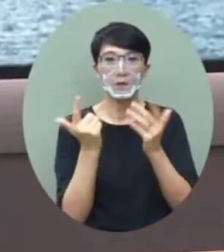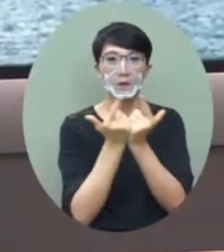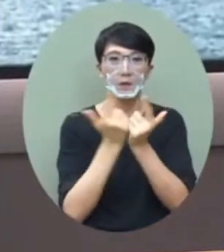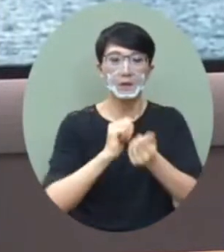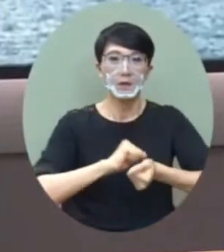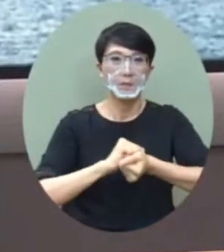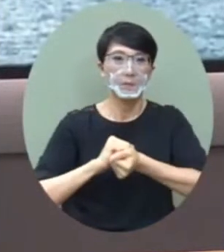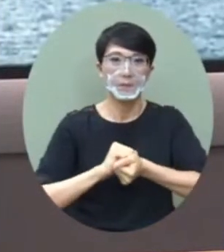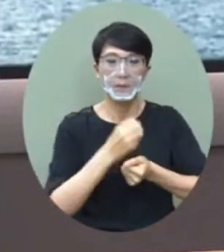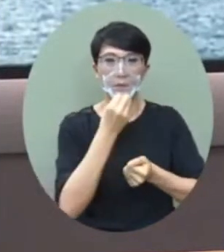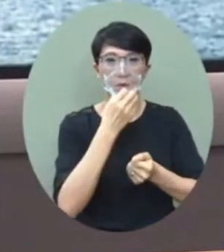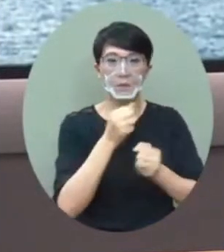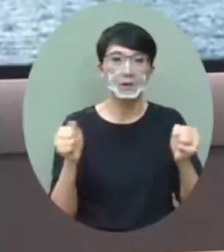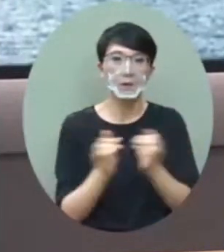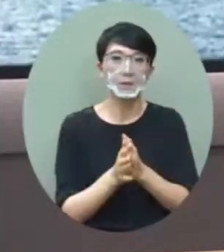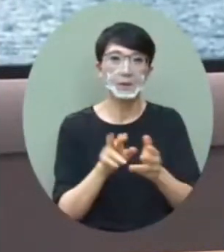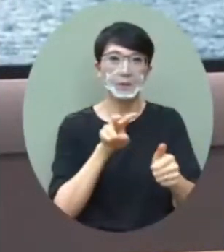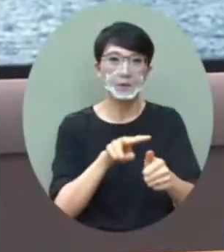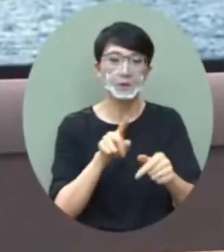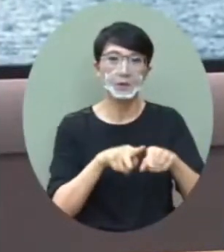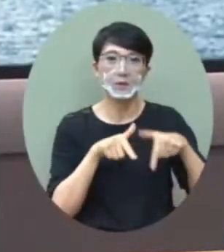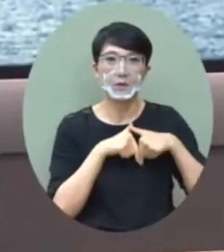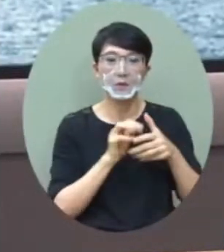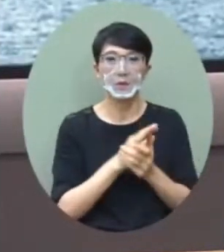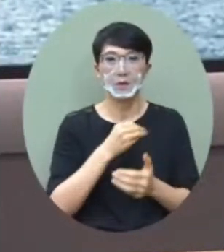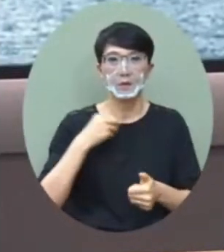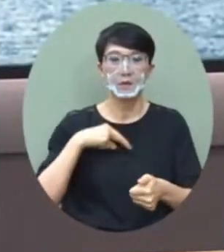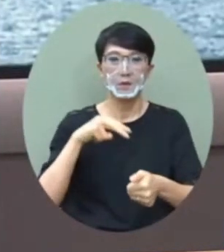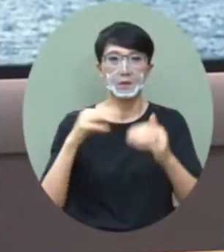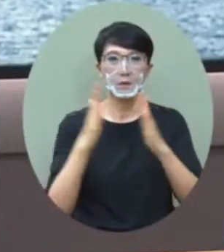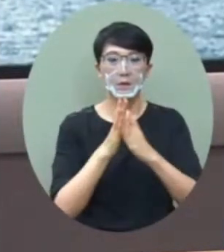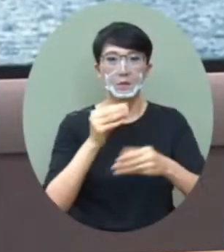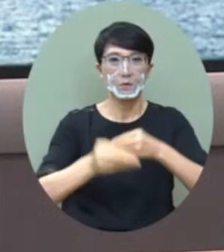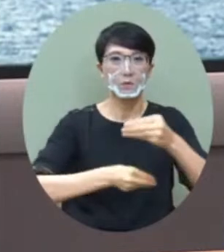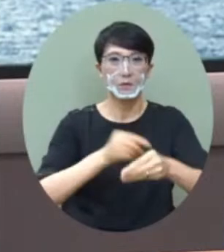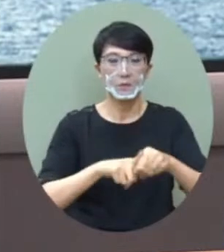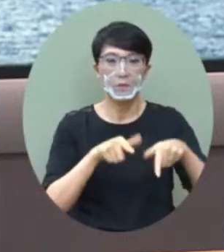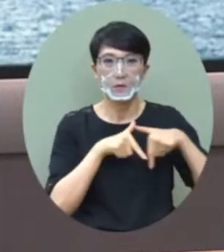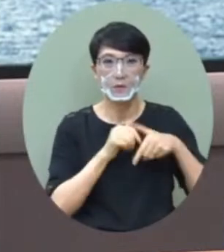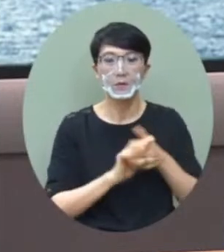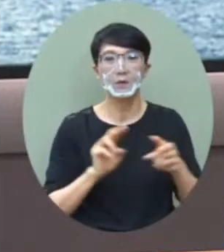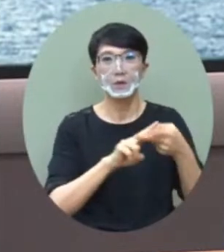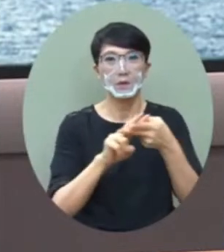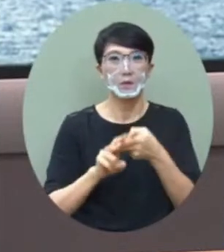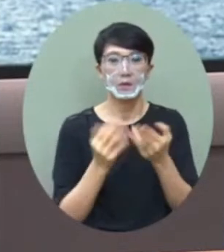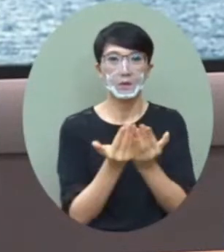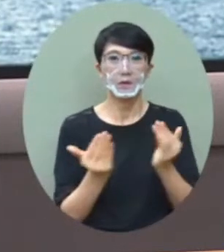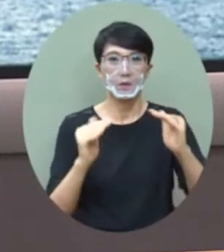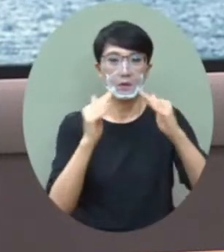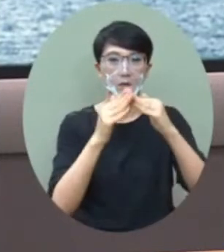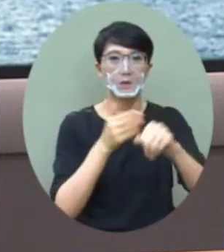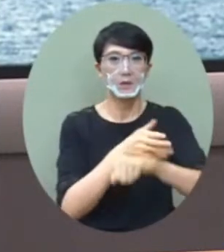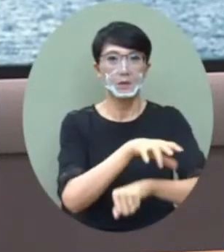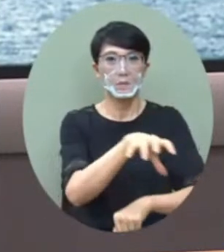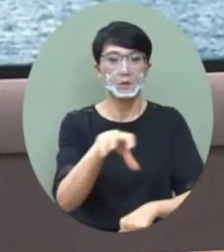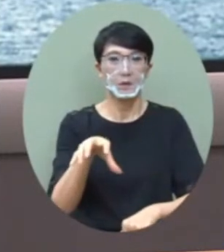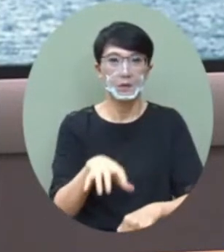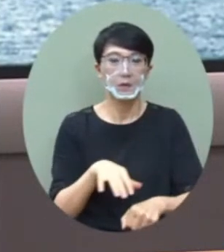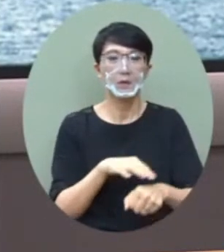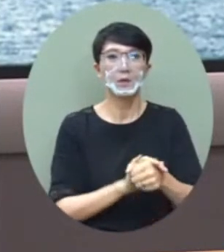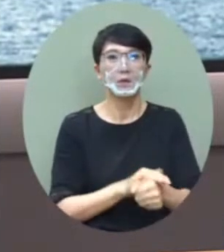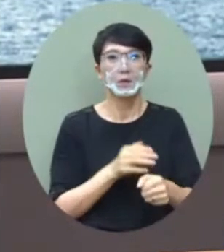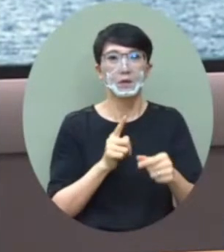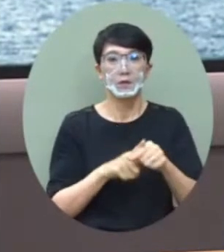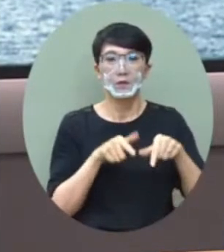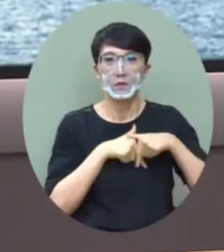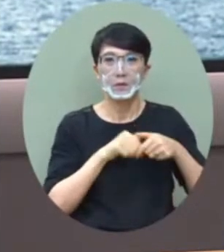10,368 students are staying in public hospitals, the North Lantau Hospital, Hong Kong Infectious Control Center, the Asia Infection Control